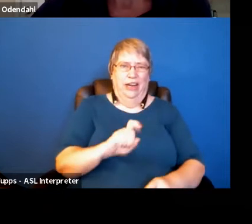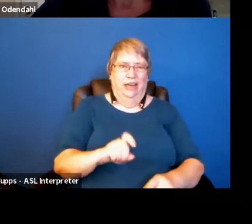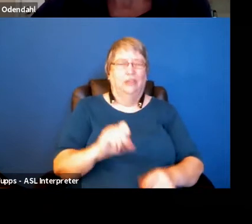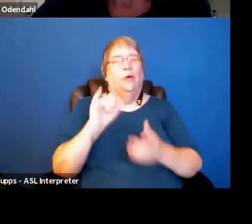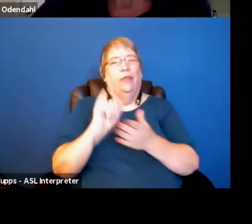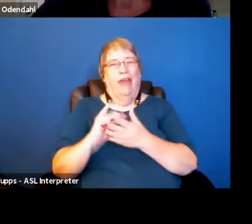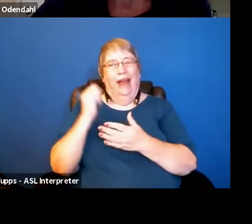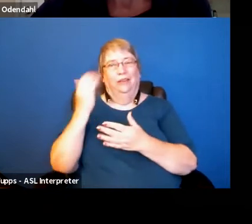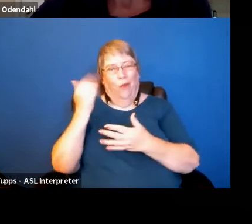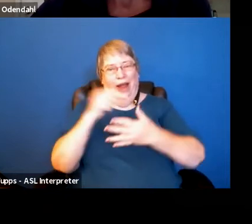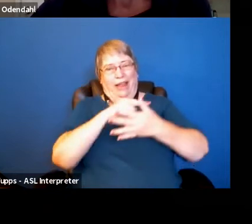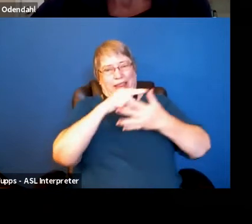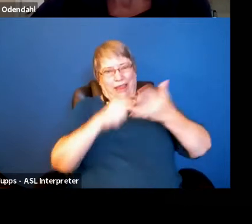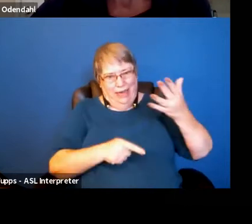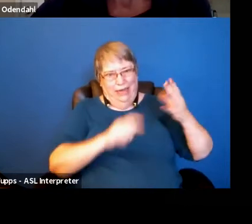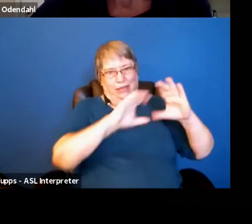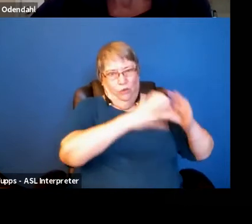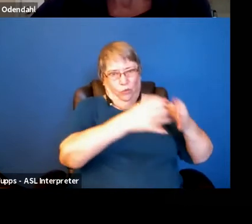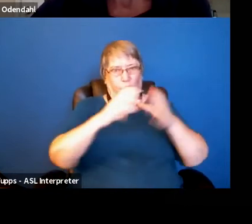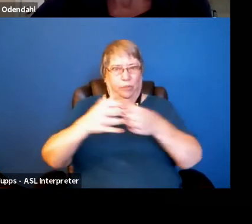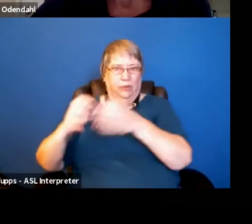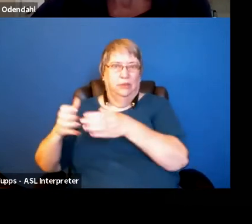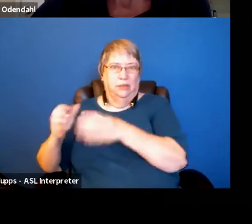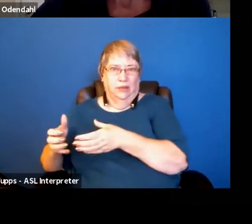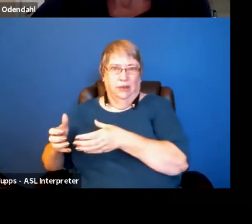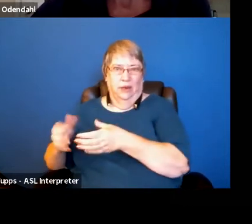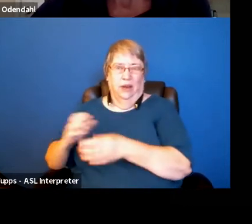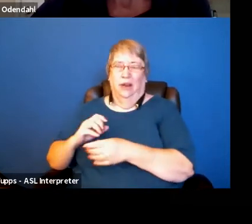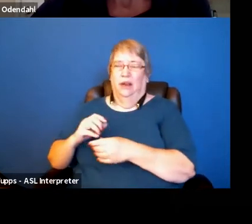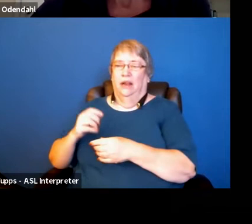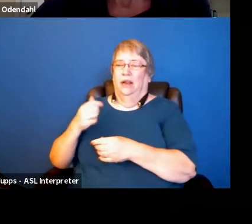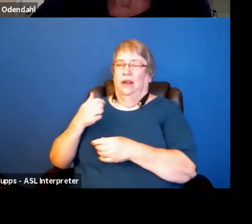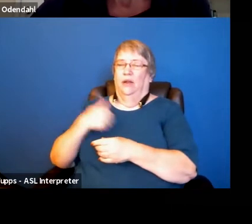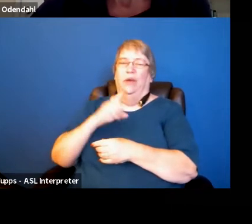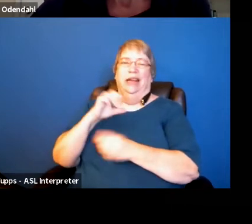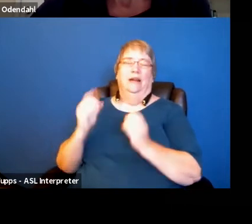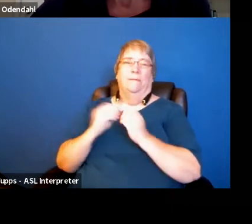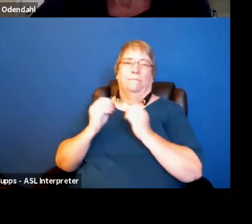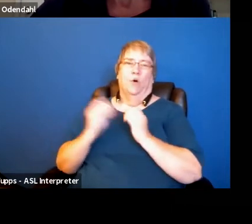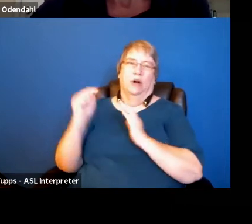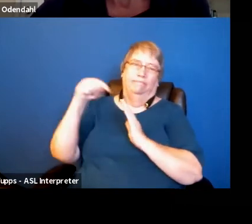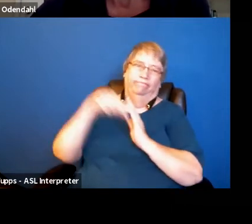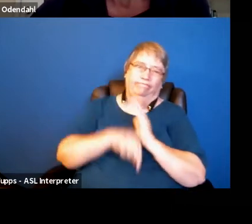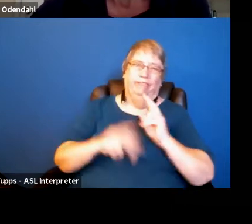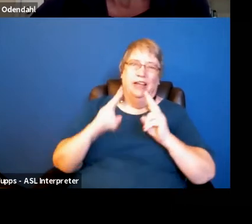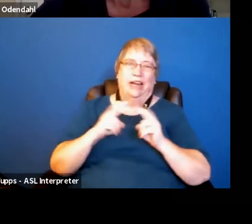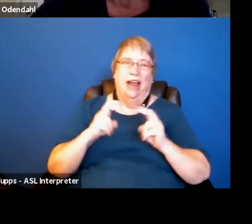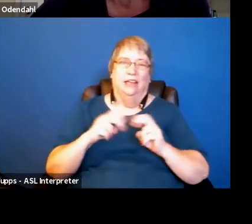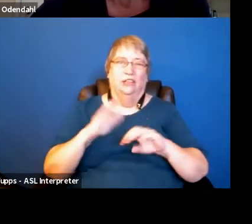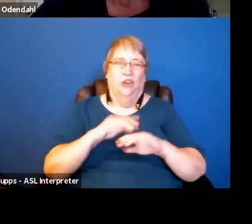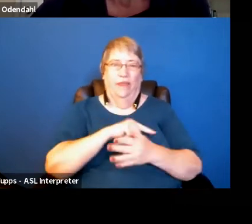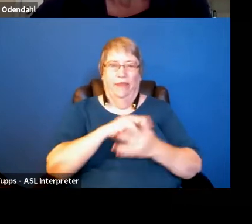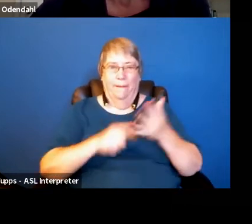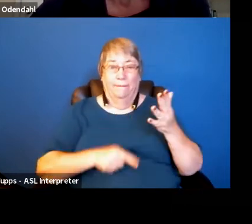why these populations we did a deeper dive on. So again, there are